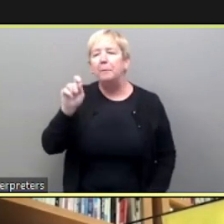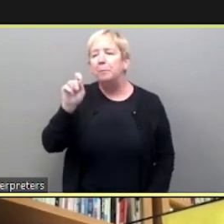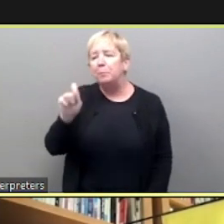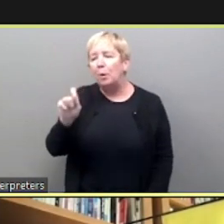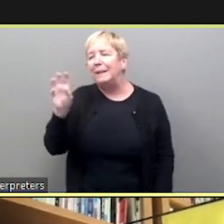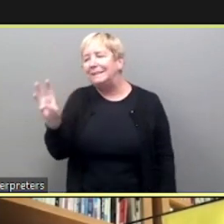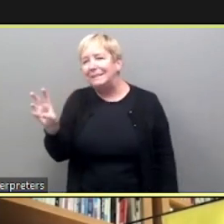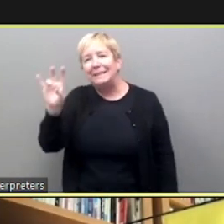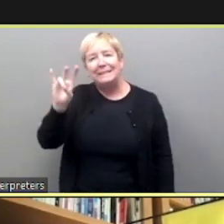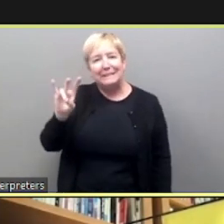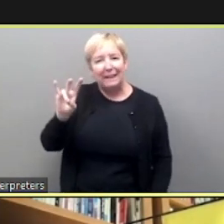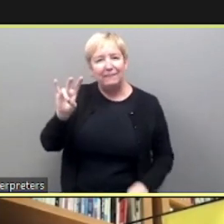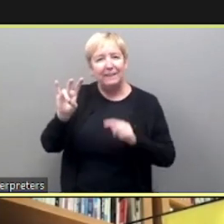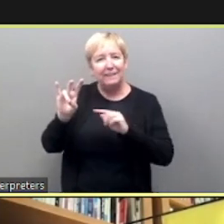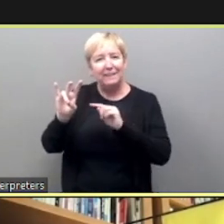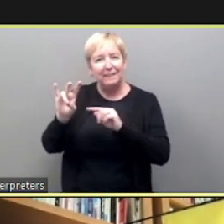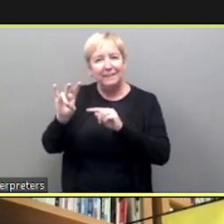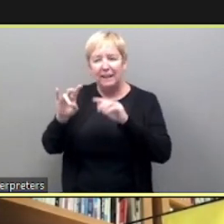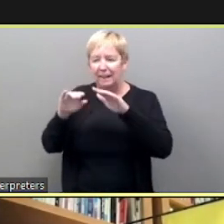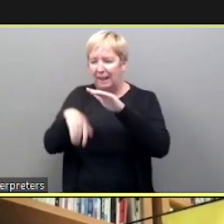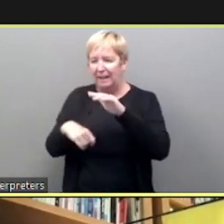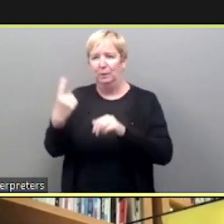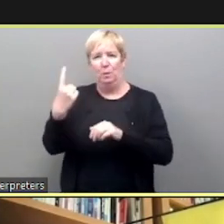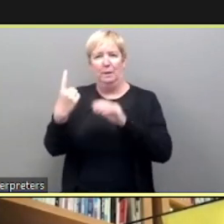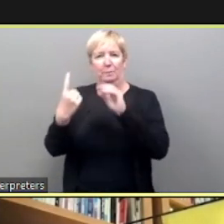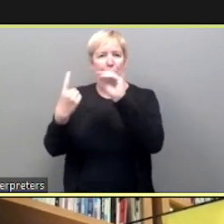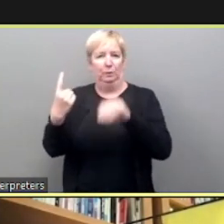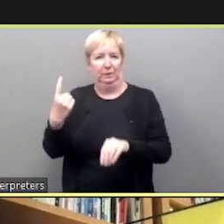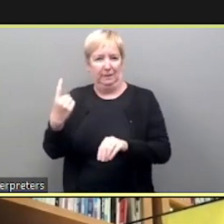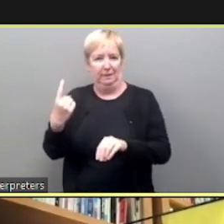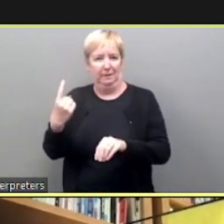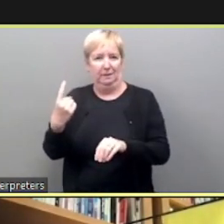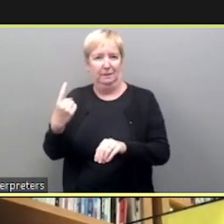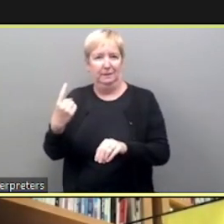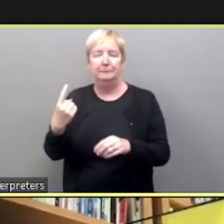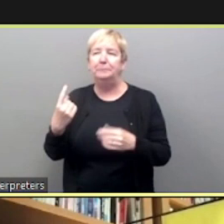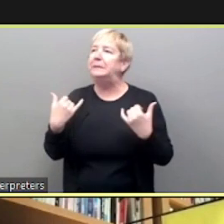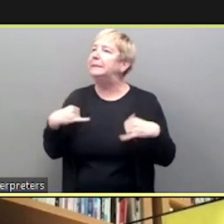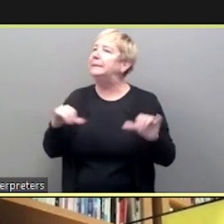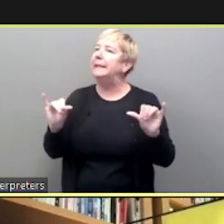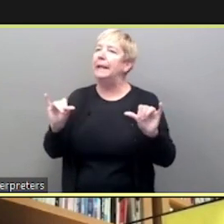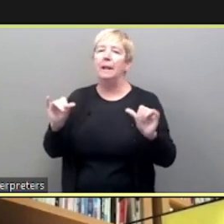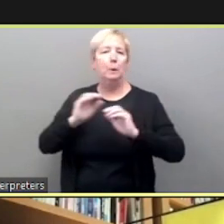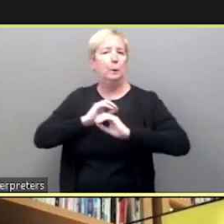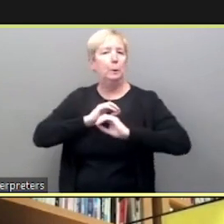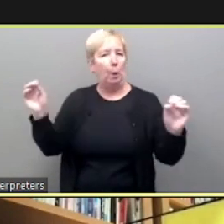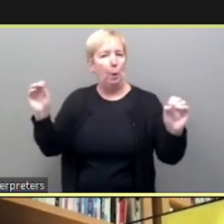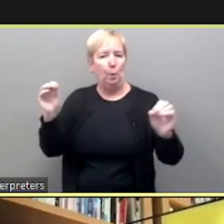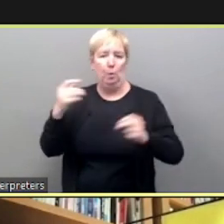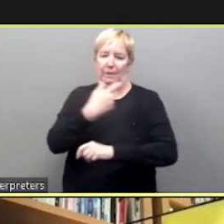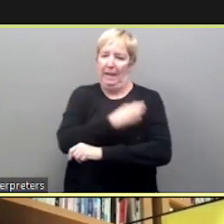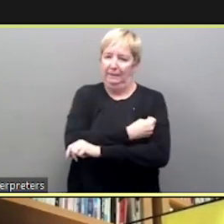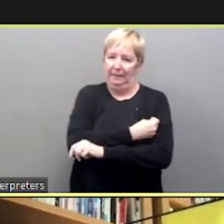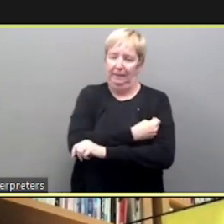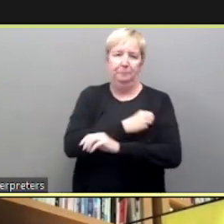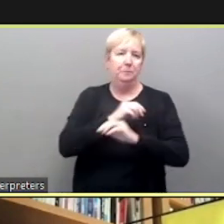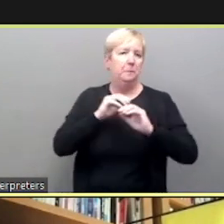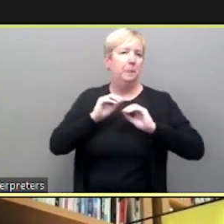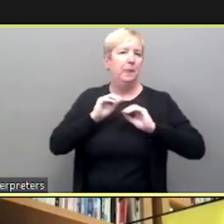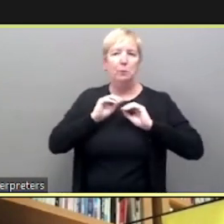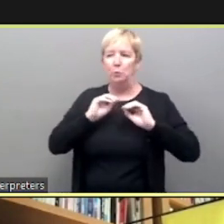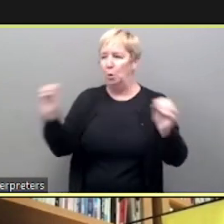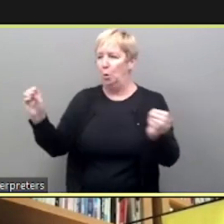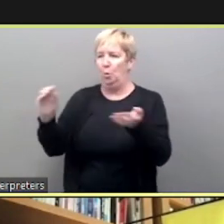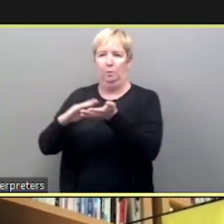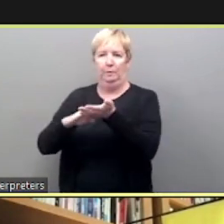67/100%, 2/3 of 1% of healthcare workers remain without either a vaccination